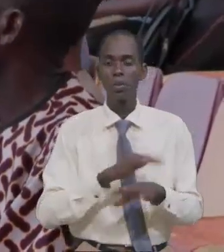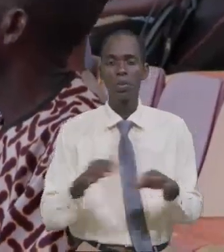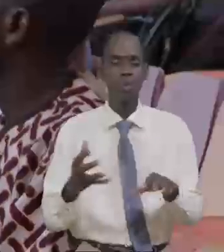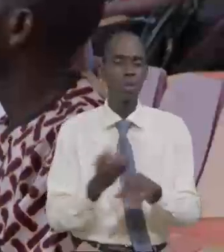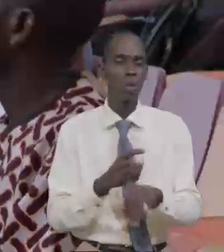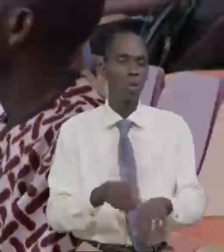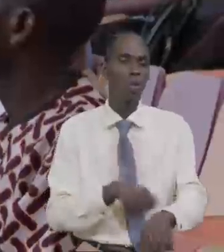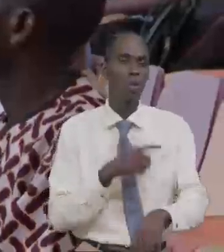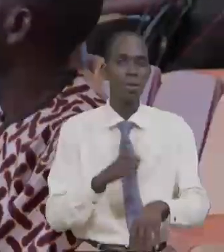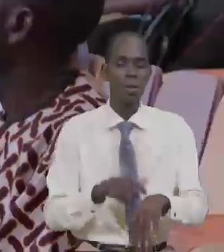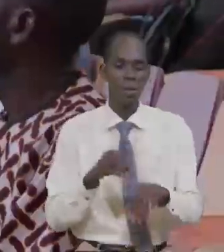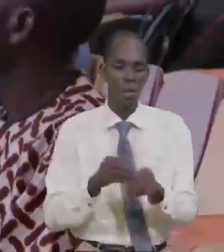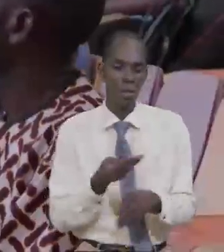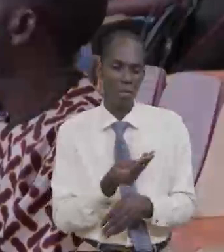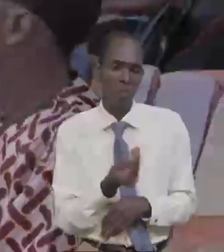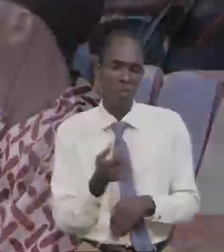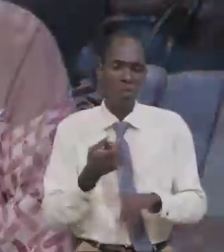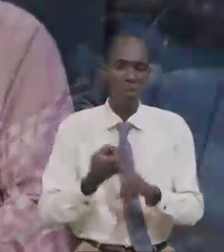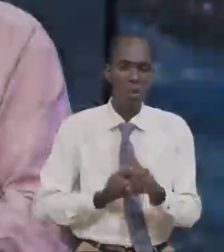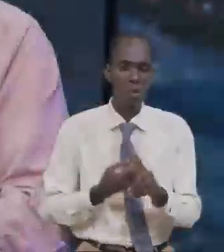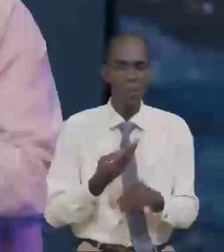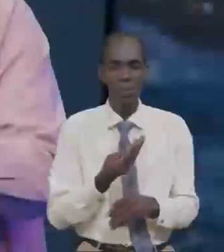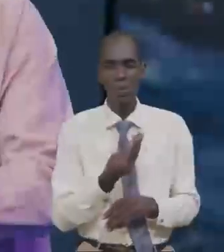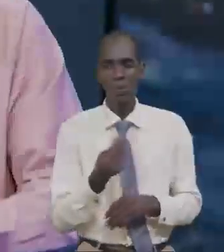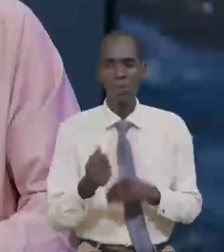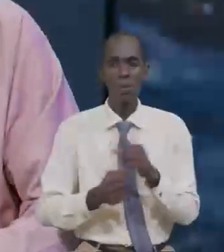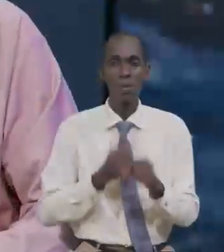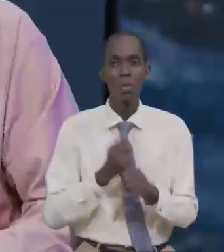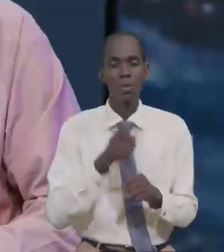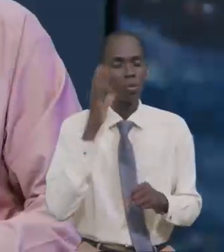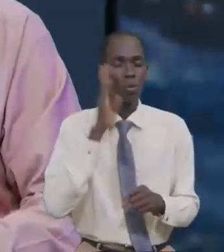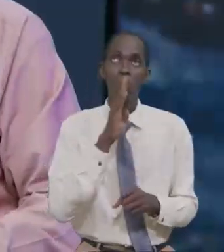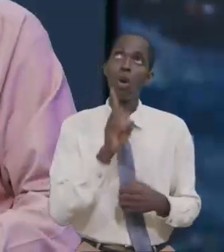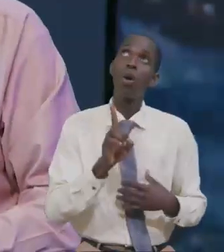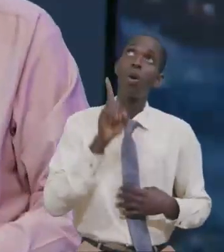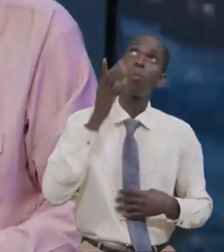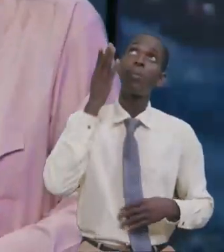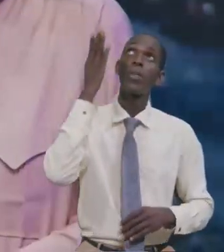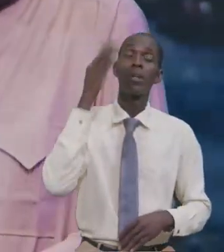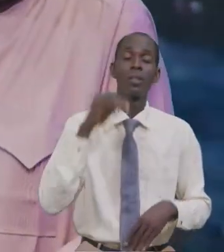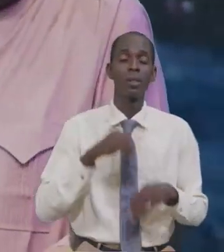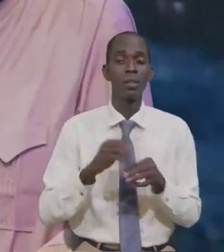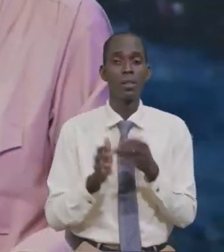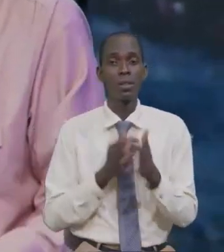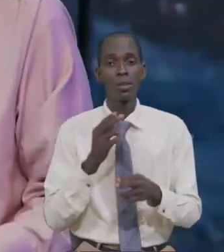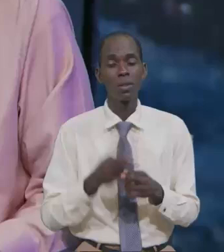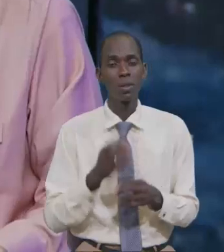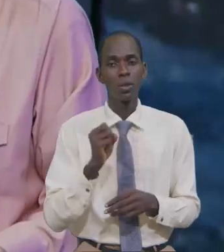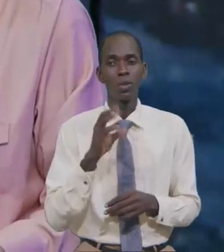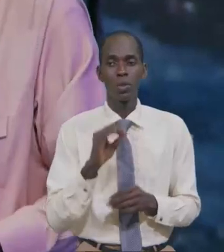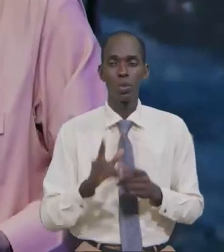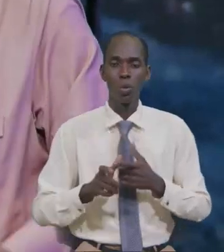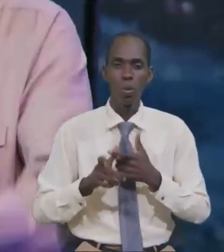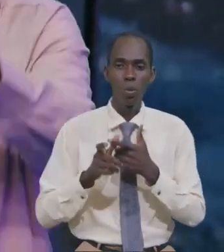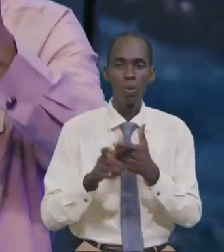So run that ye may obtain. Look at verse 25. Every man